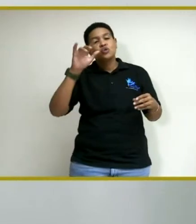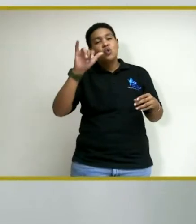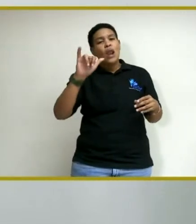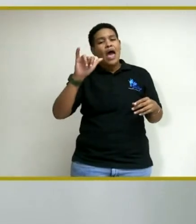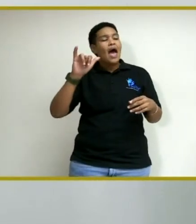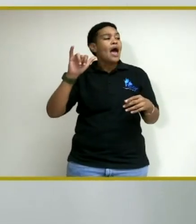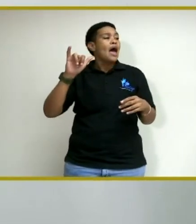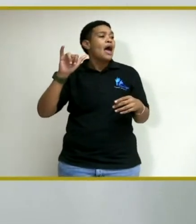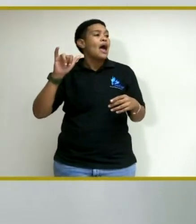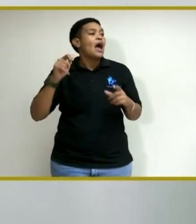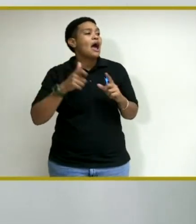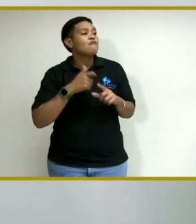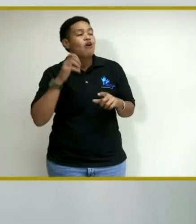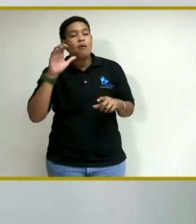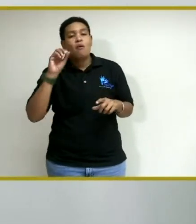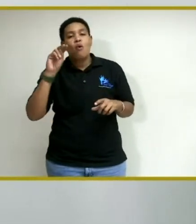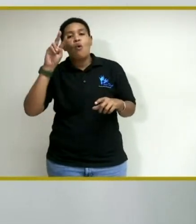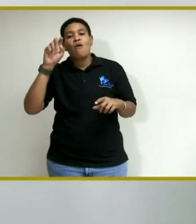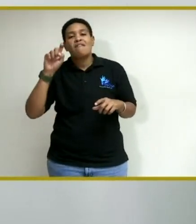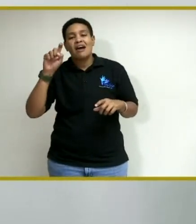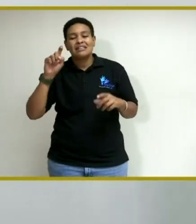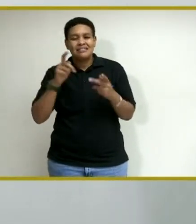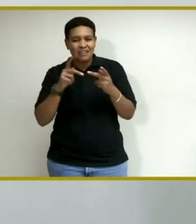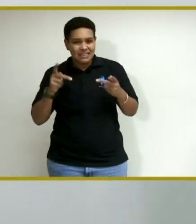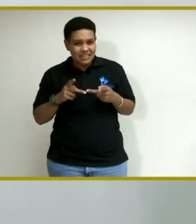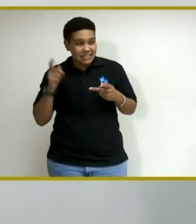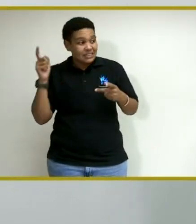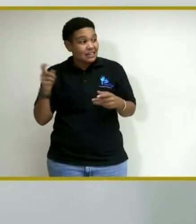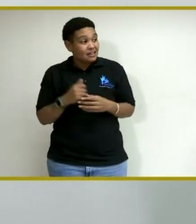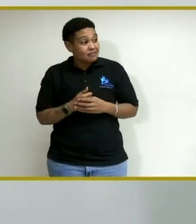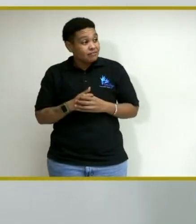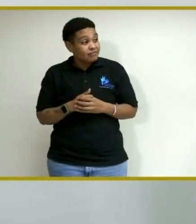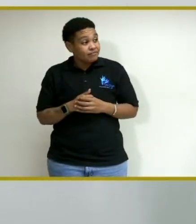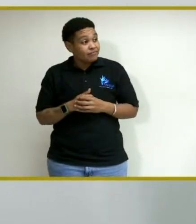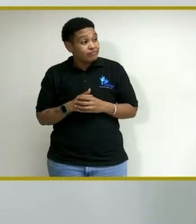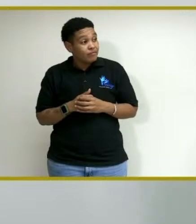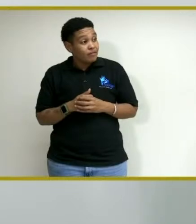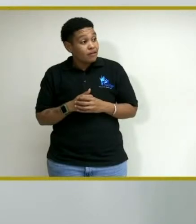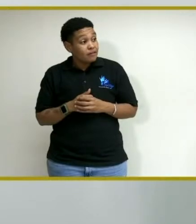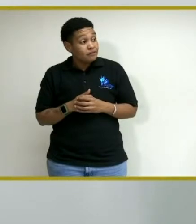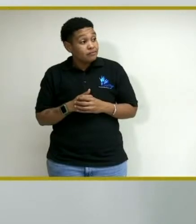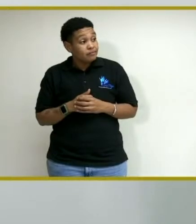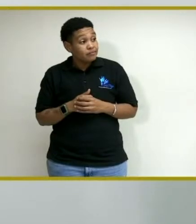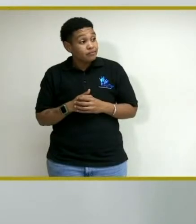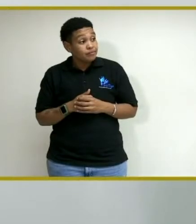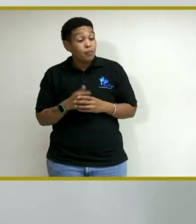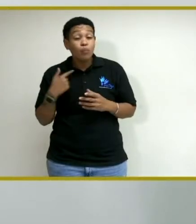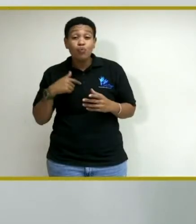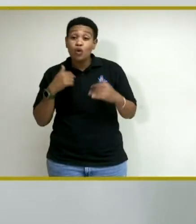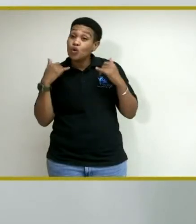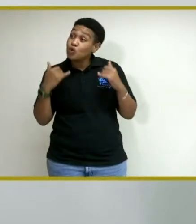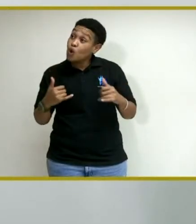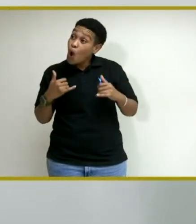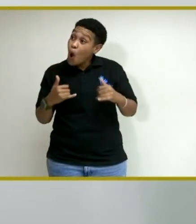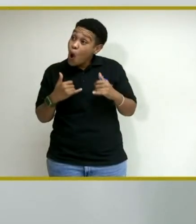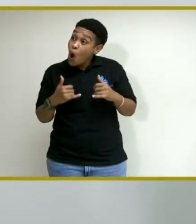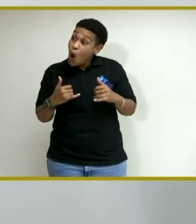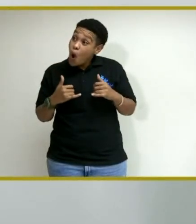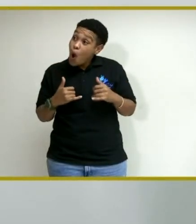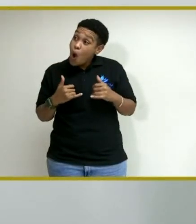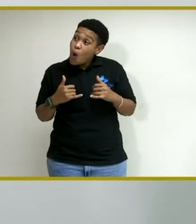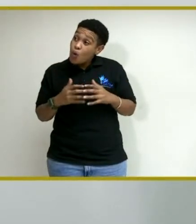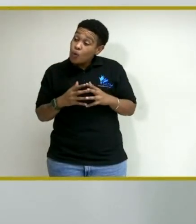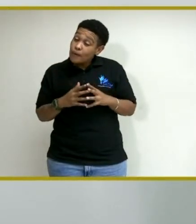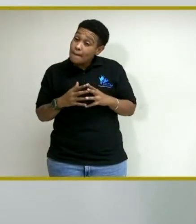from the COVAX facility. But we are now at a stage